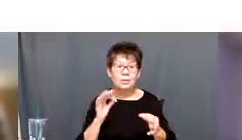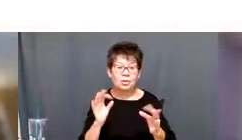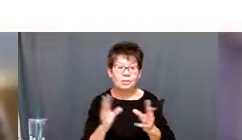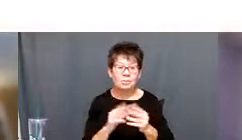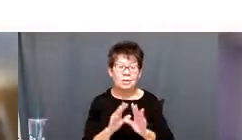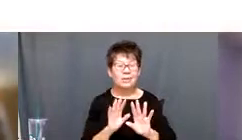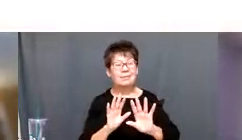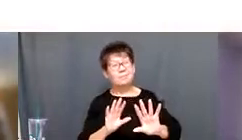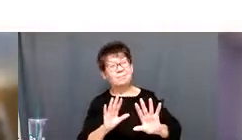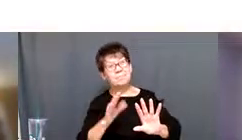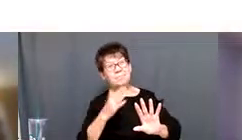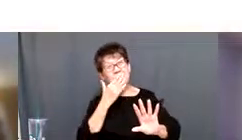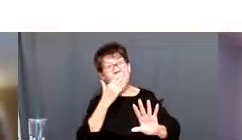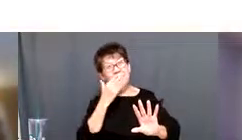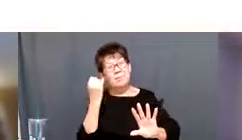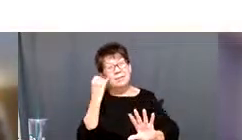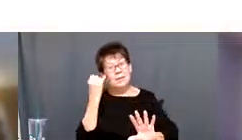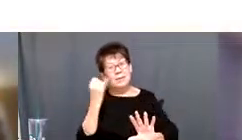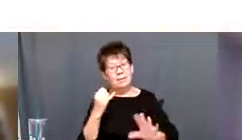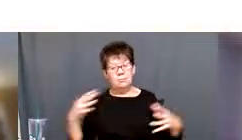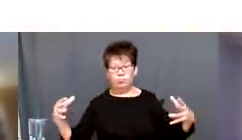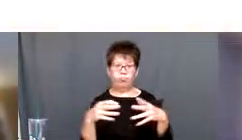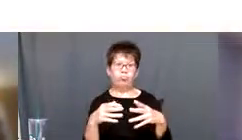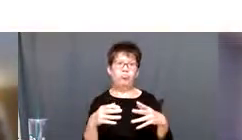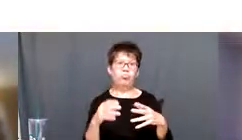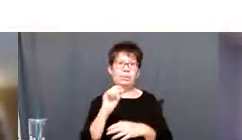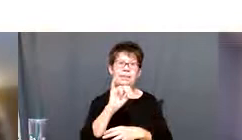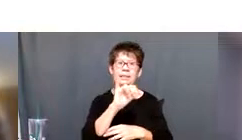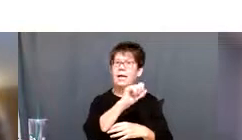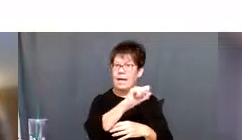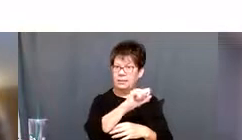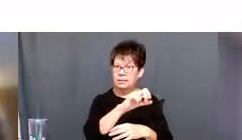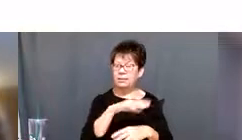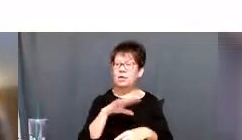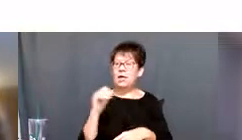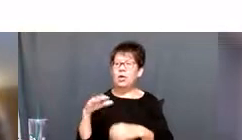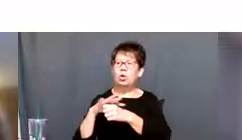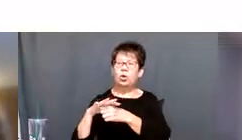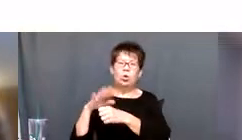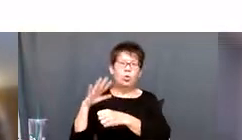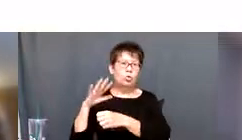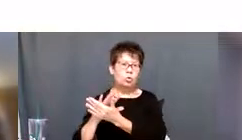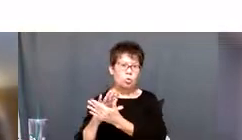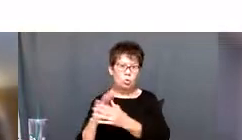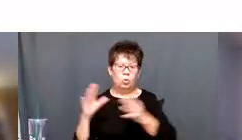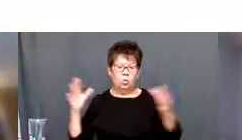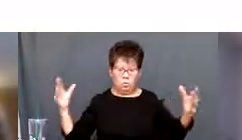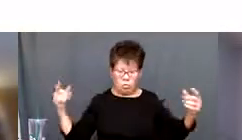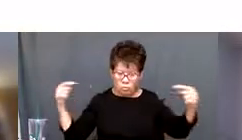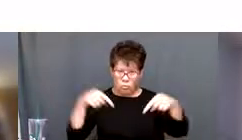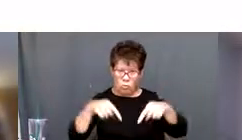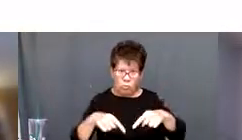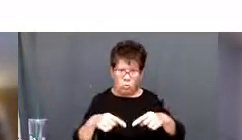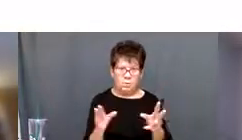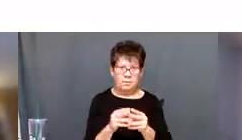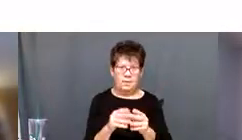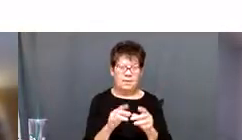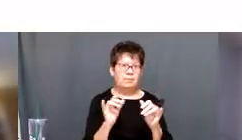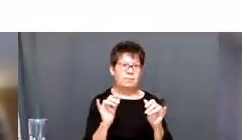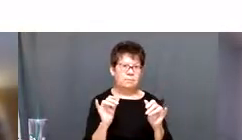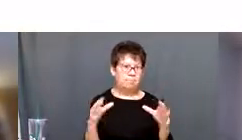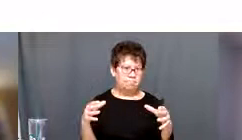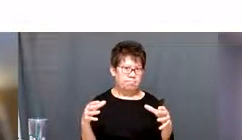ideally, we want to have those meetings together. We want TEIS to have and the local education agency to be able to have those meetings